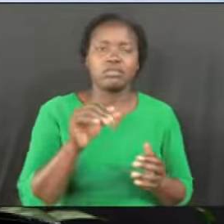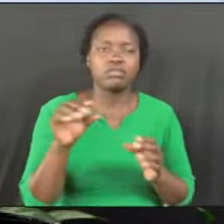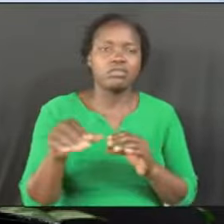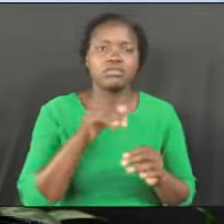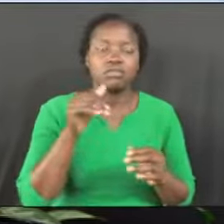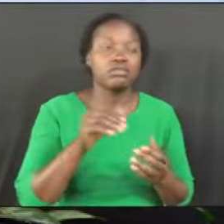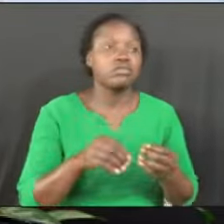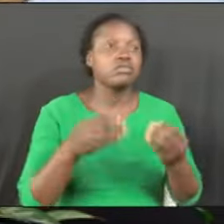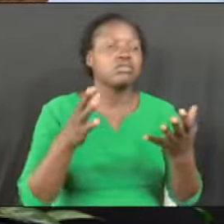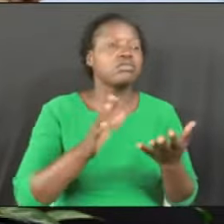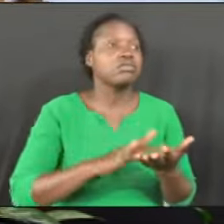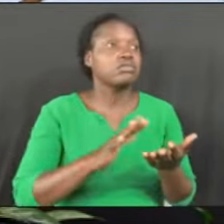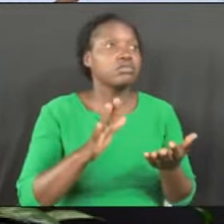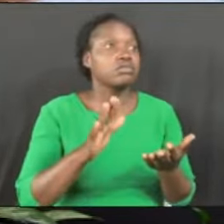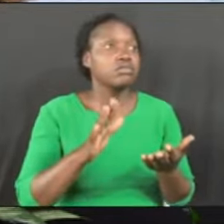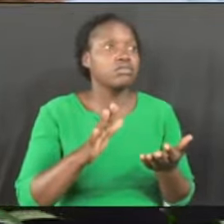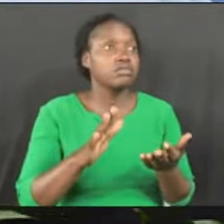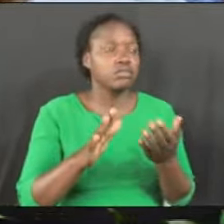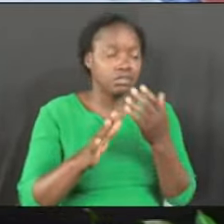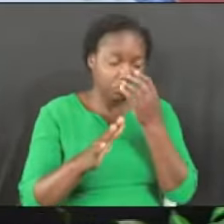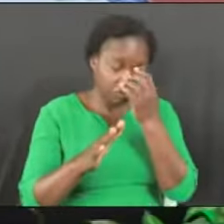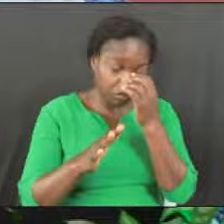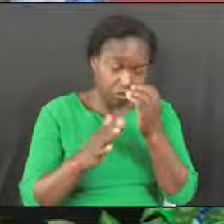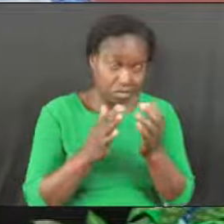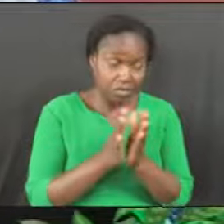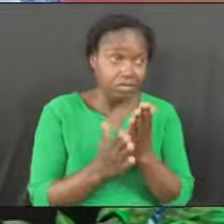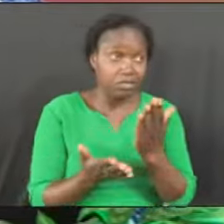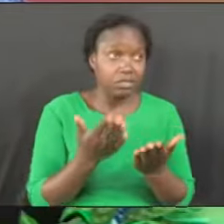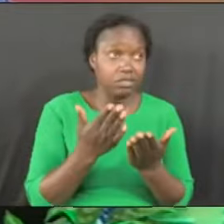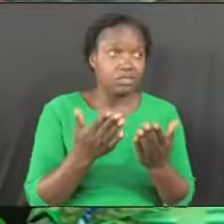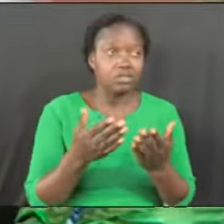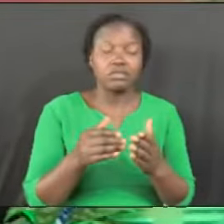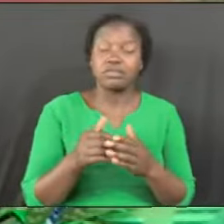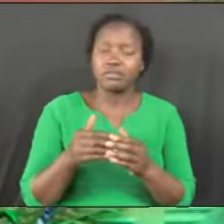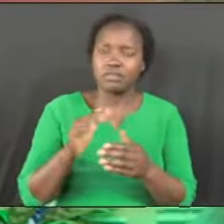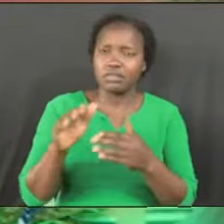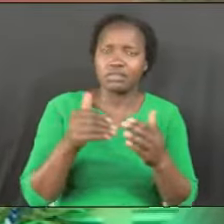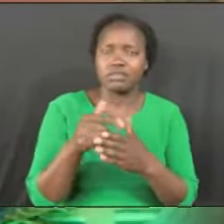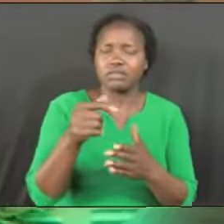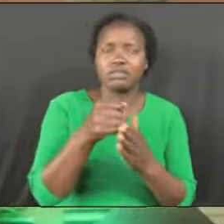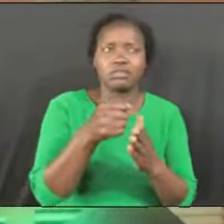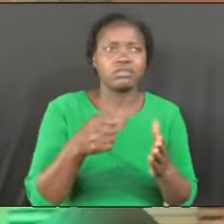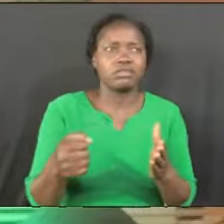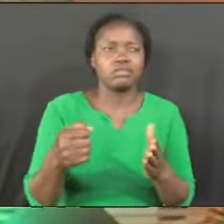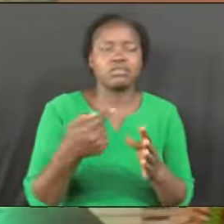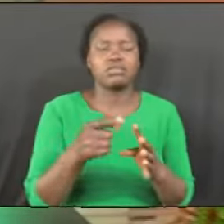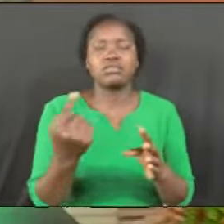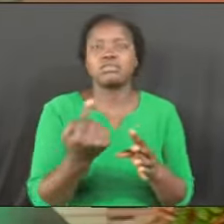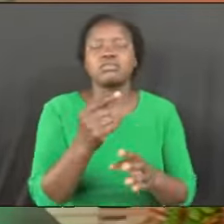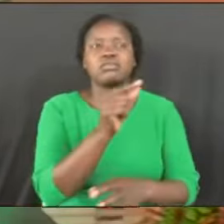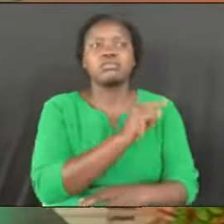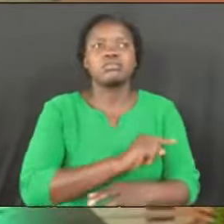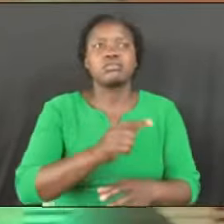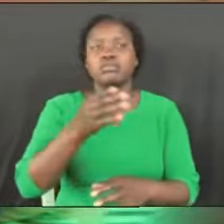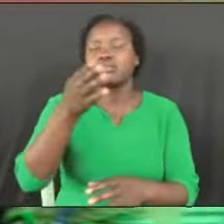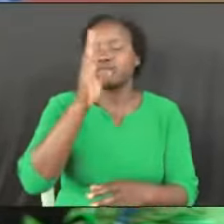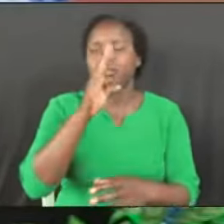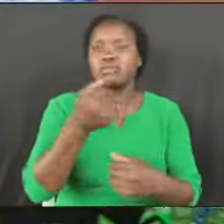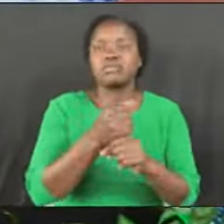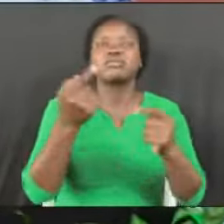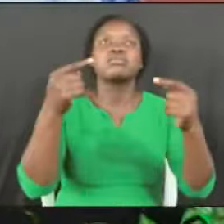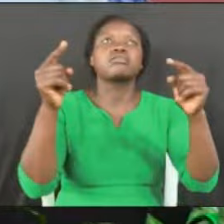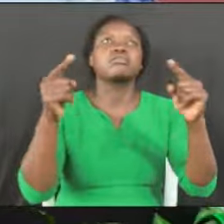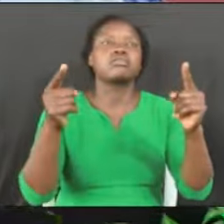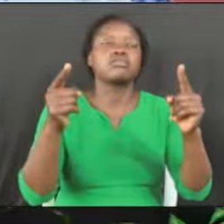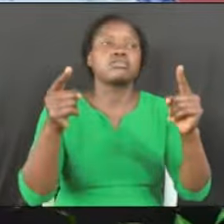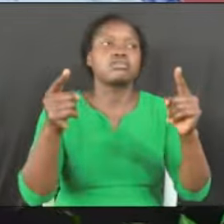you glory. Pedigree might get you in the door, but only the grace of God can make you successful